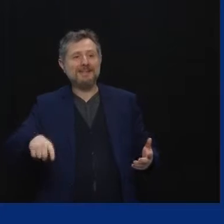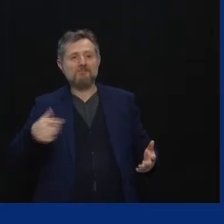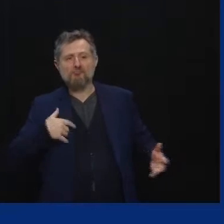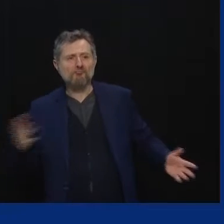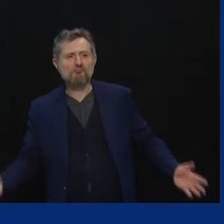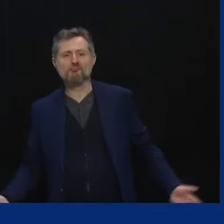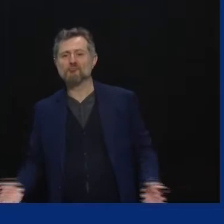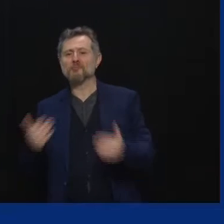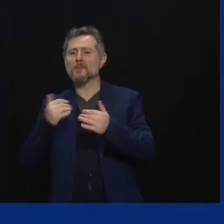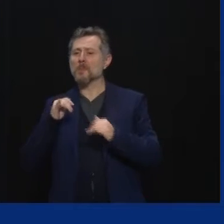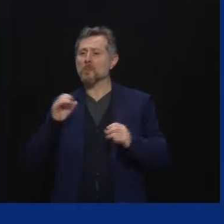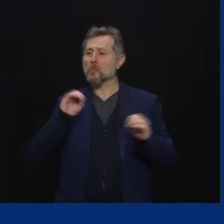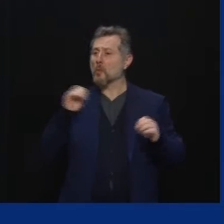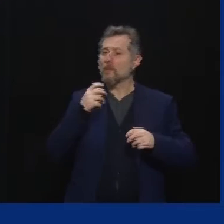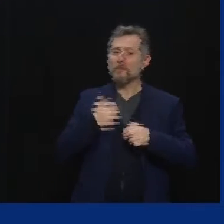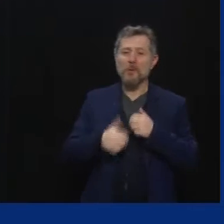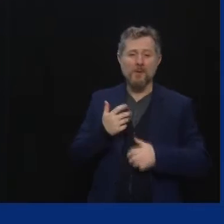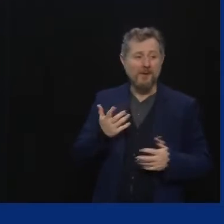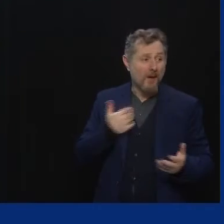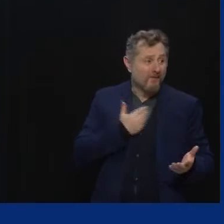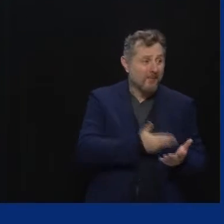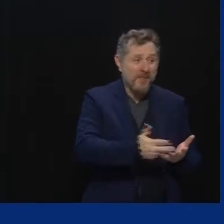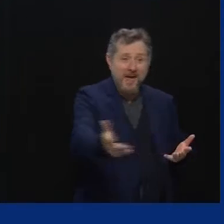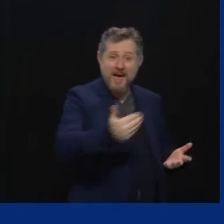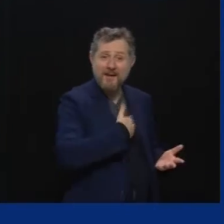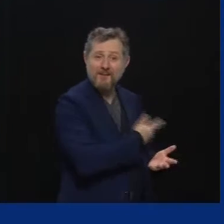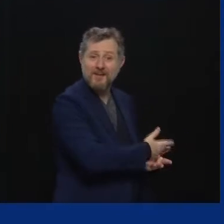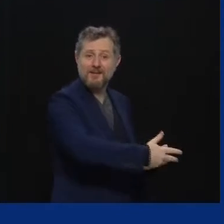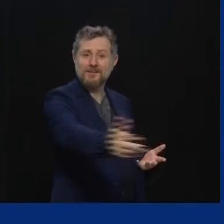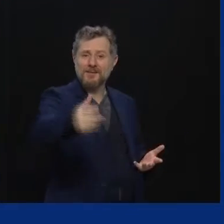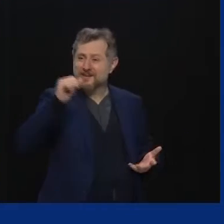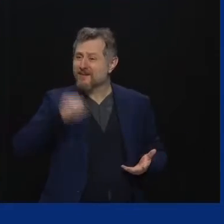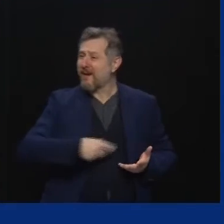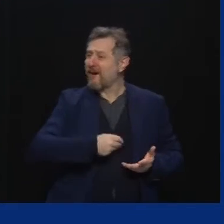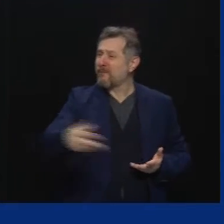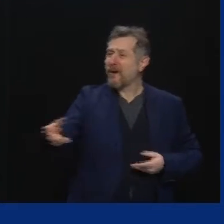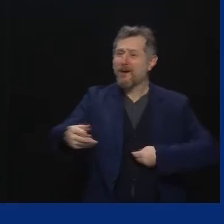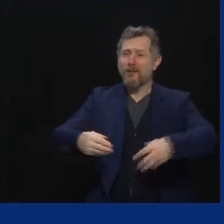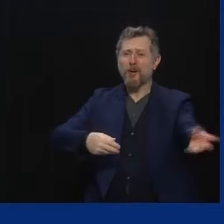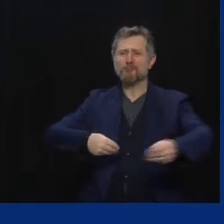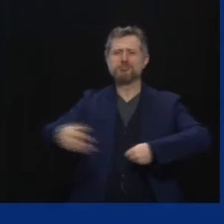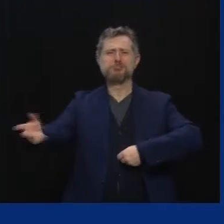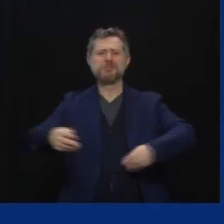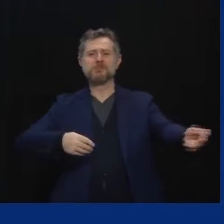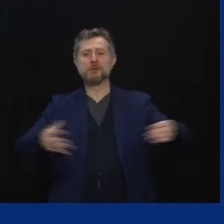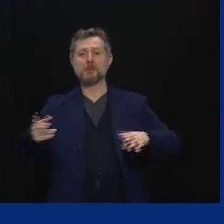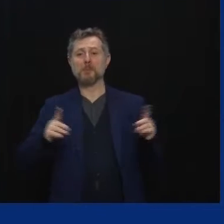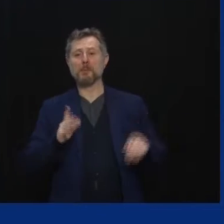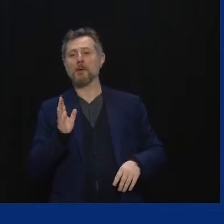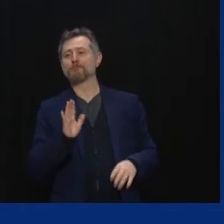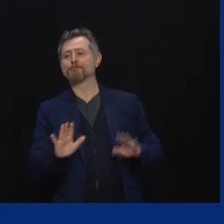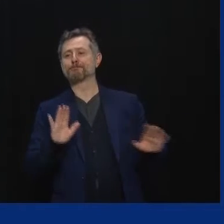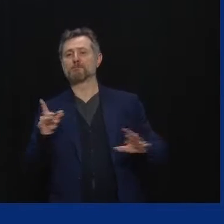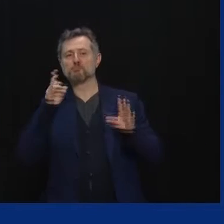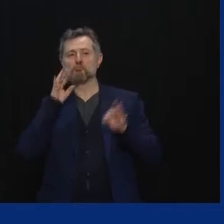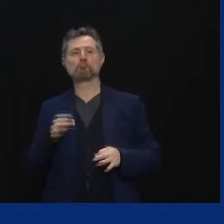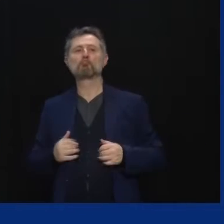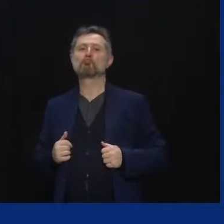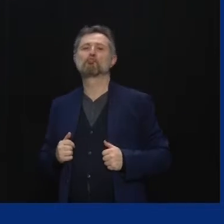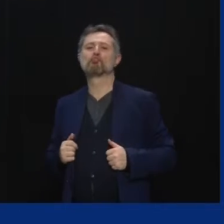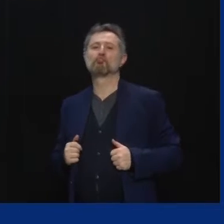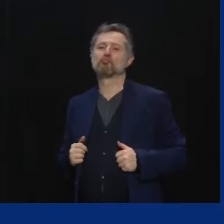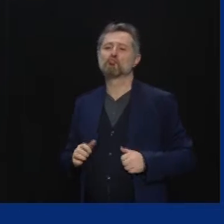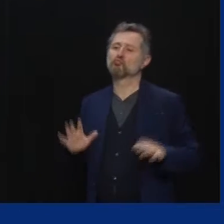supply issue, we don't have a capacity issue in terms of getting the boosters out, but it's just a decision that people are making not to do this. So